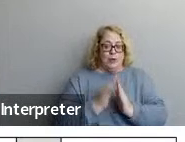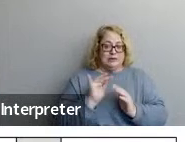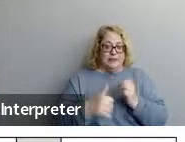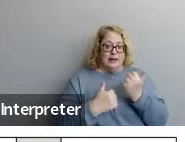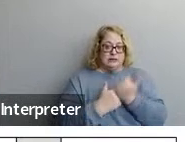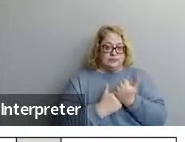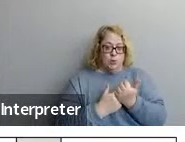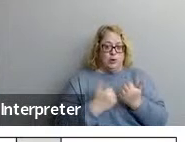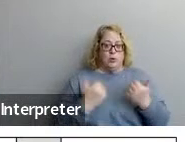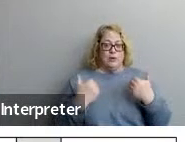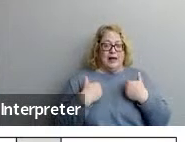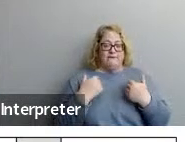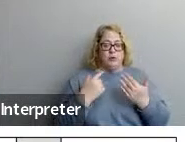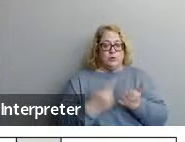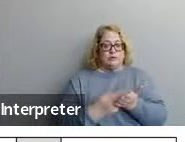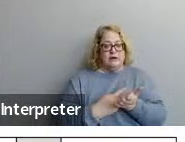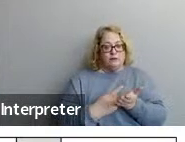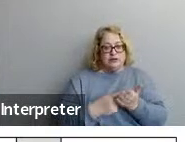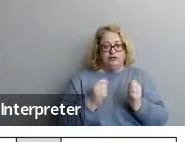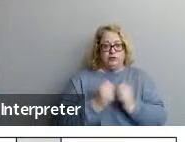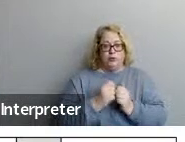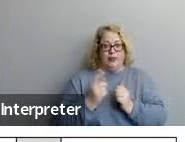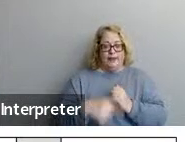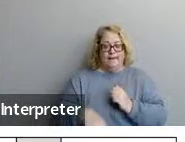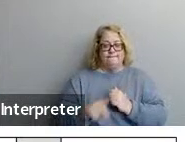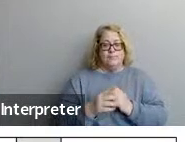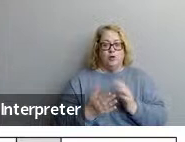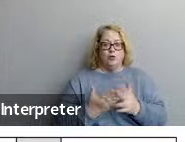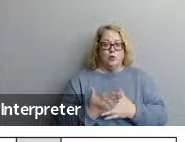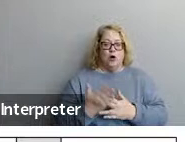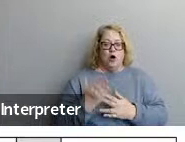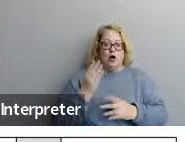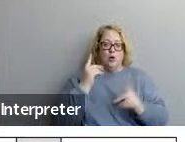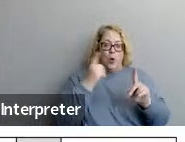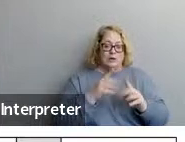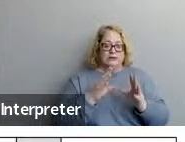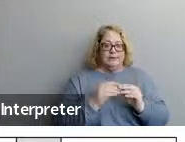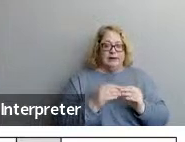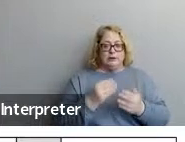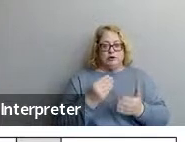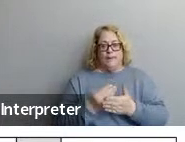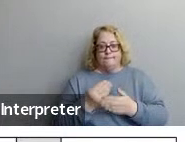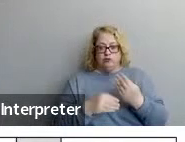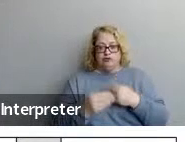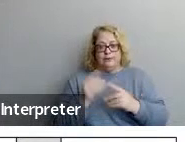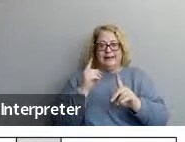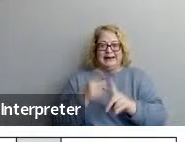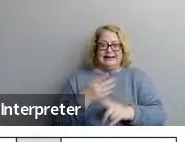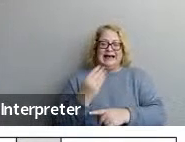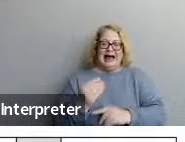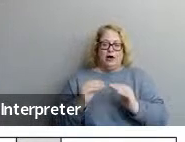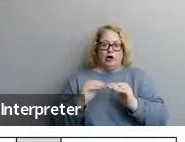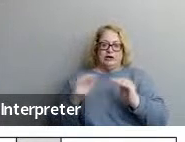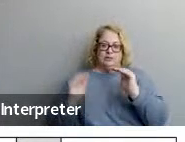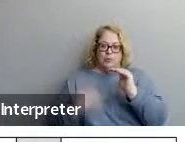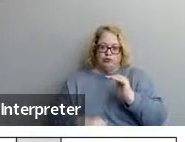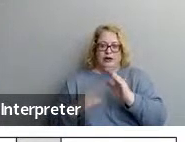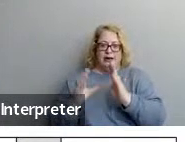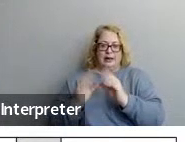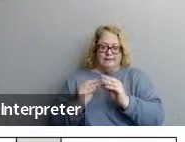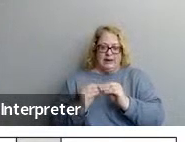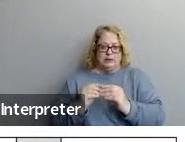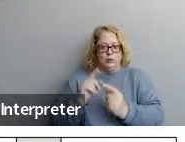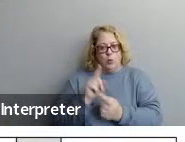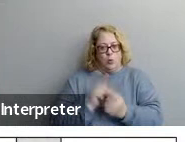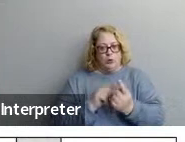support, and we do have those conversations with them through our goals meetings, our budget meetings, as well as our disproportionality meetings,